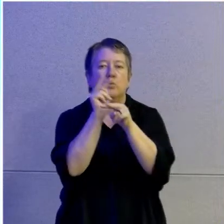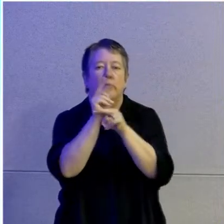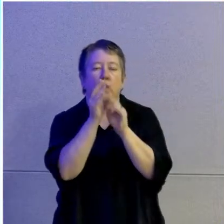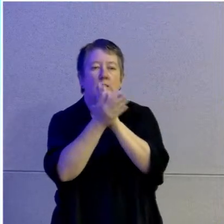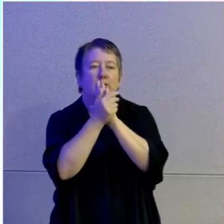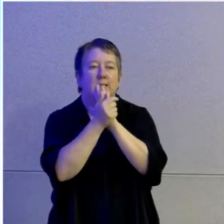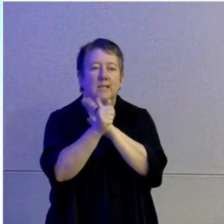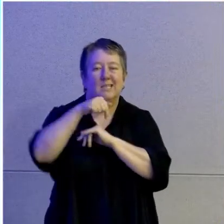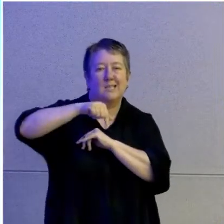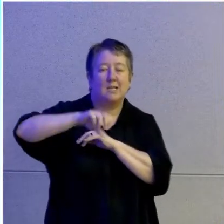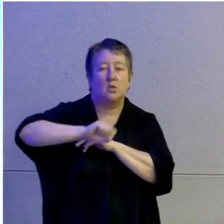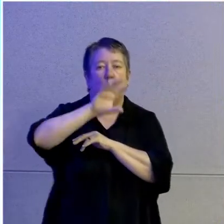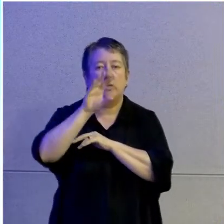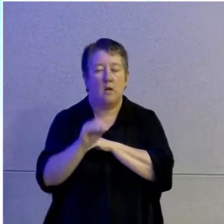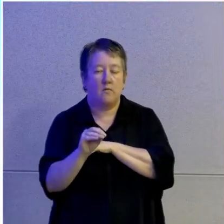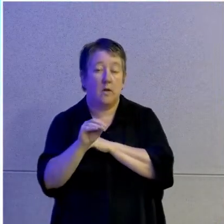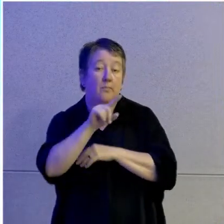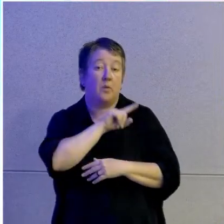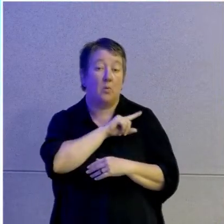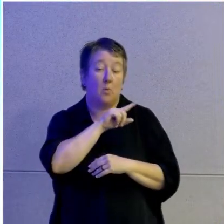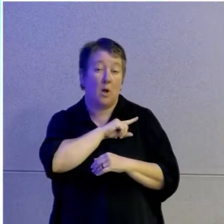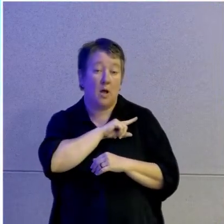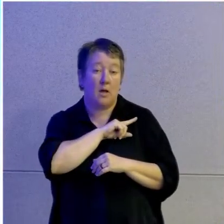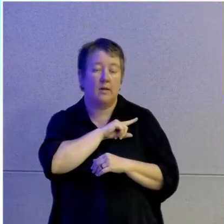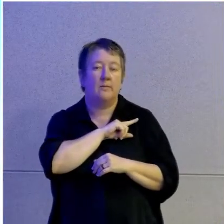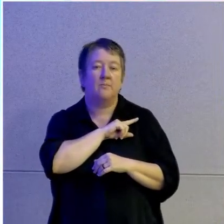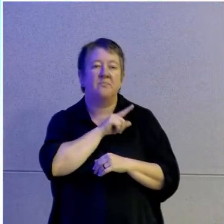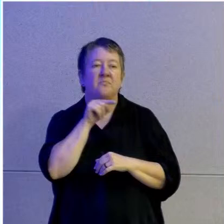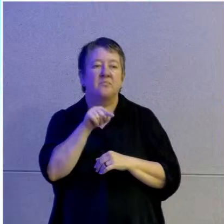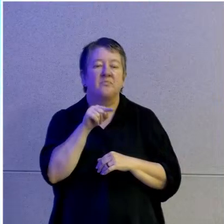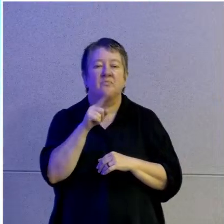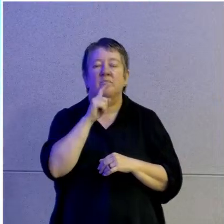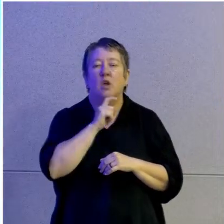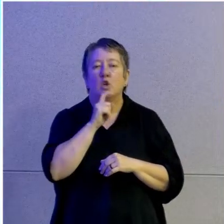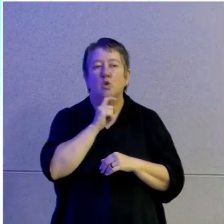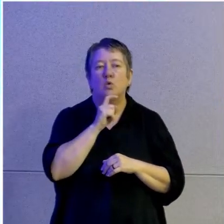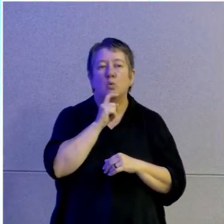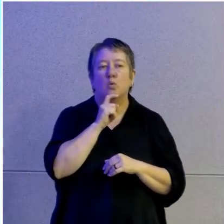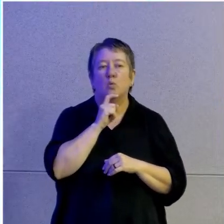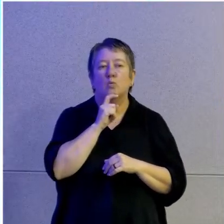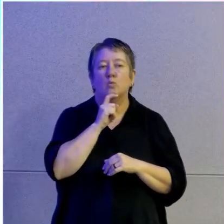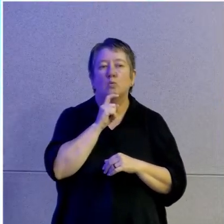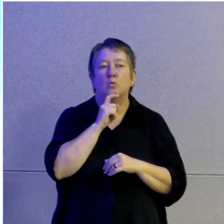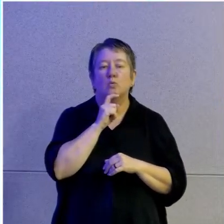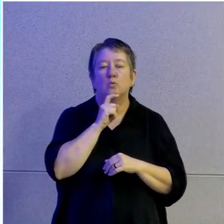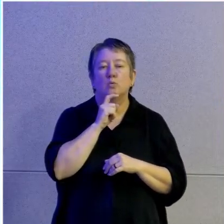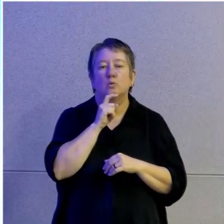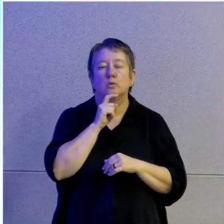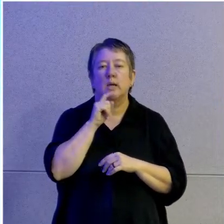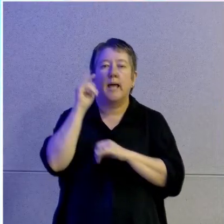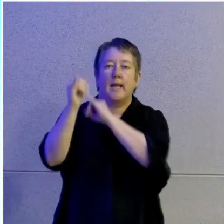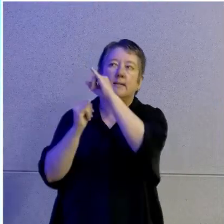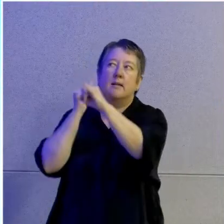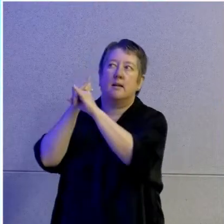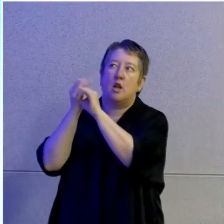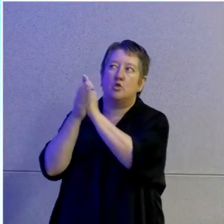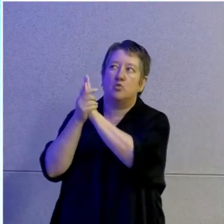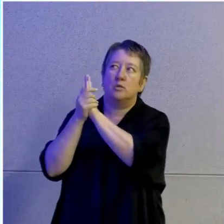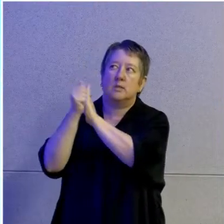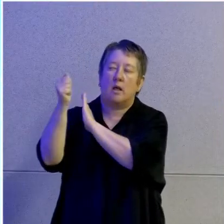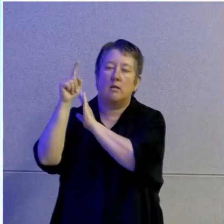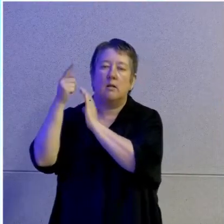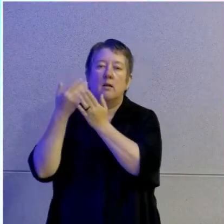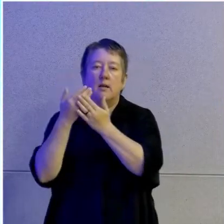South Africa, as it makes use of the internationally competence to support the academic